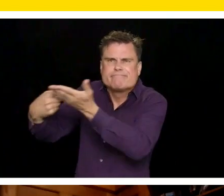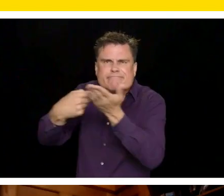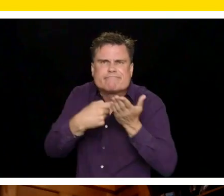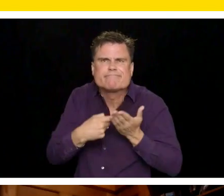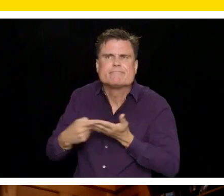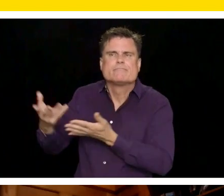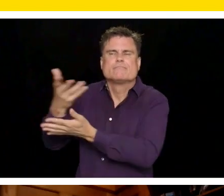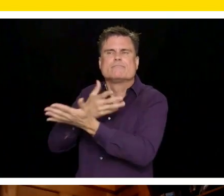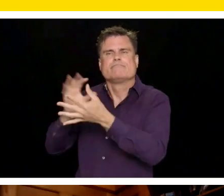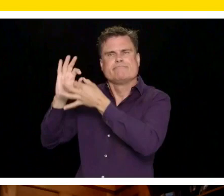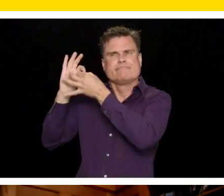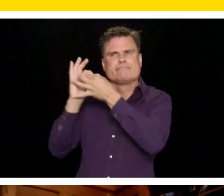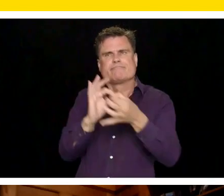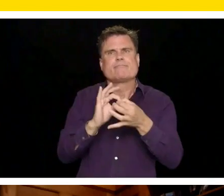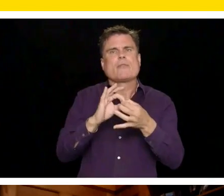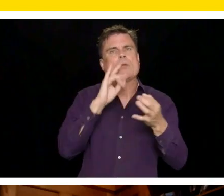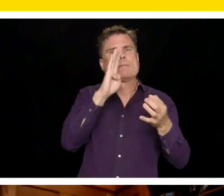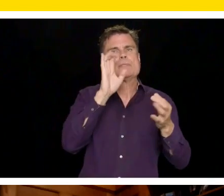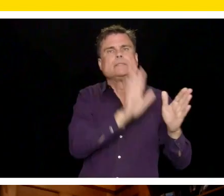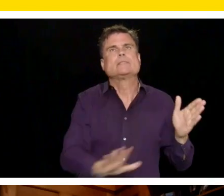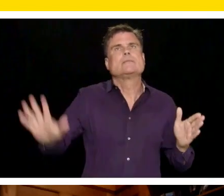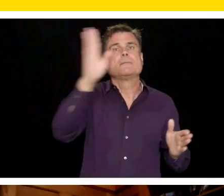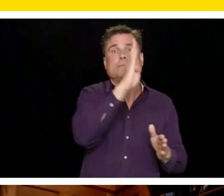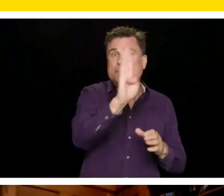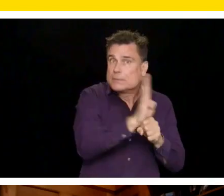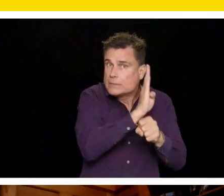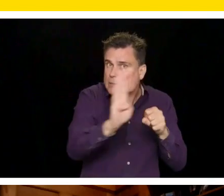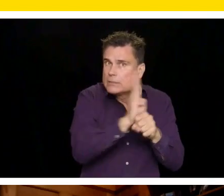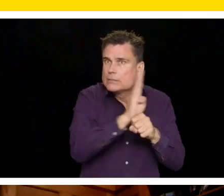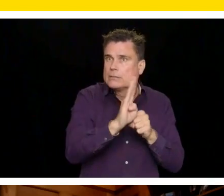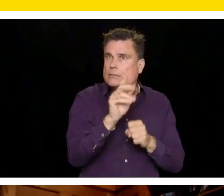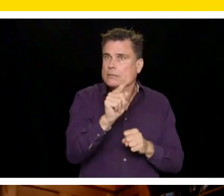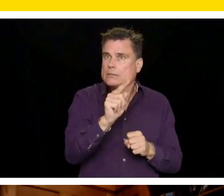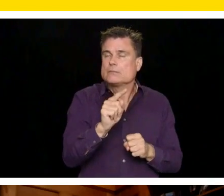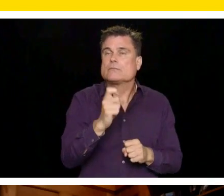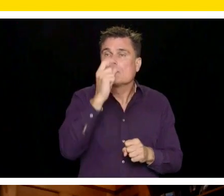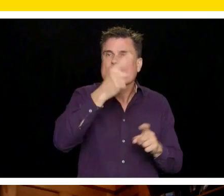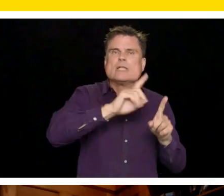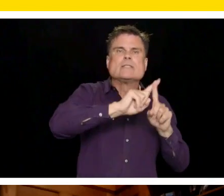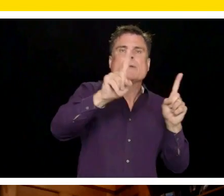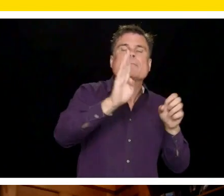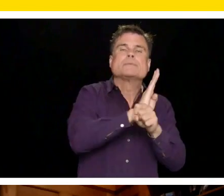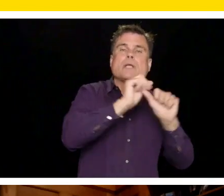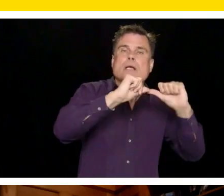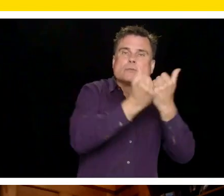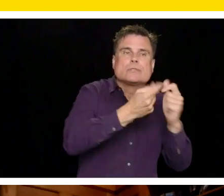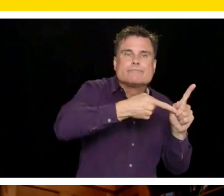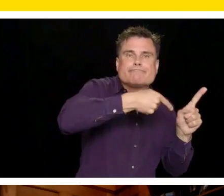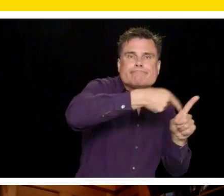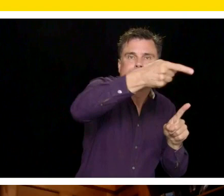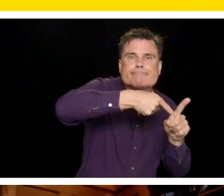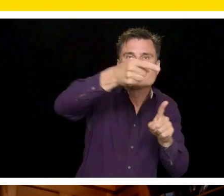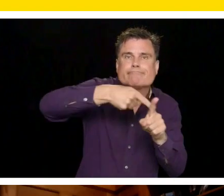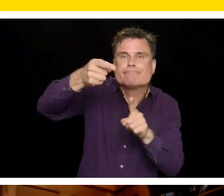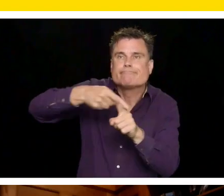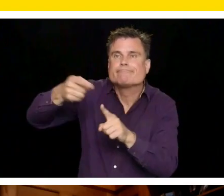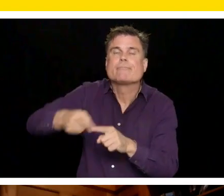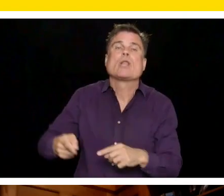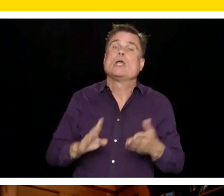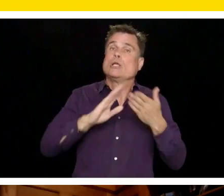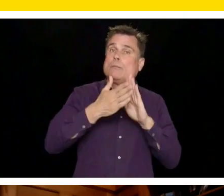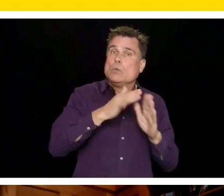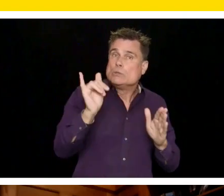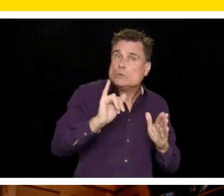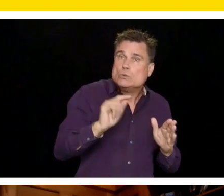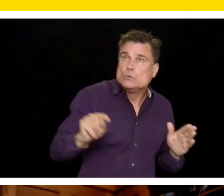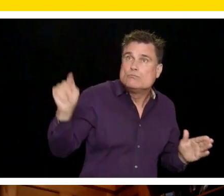for the business associations, but also for their communities. A lot of these businesses are talking to people in their community, finding out how those federal government